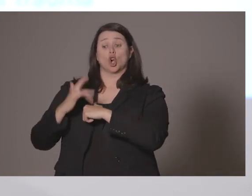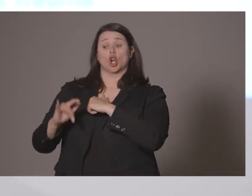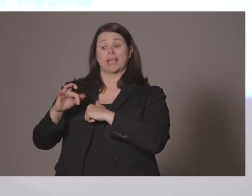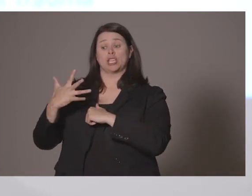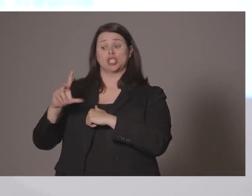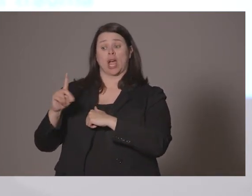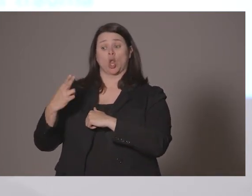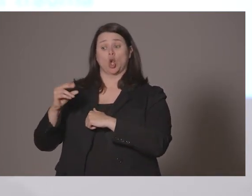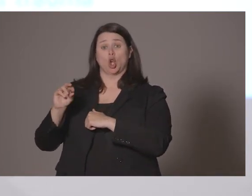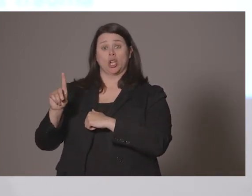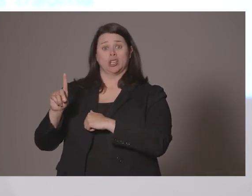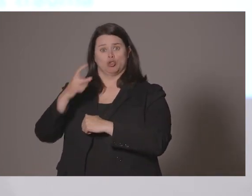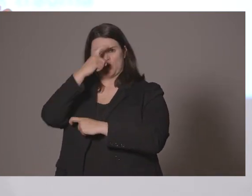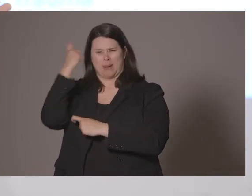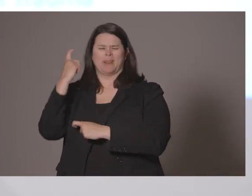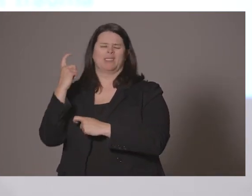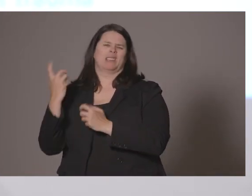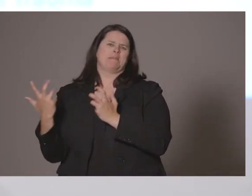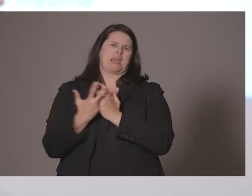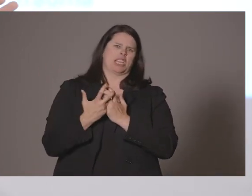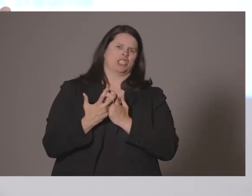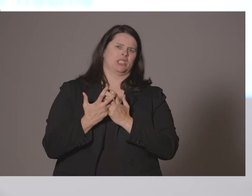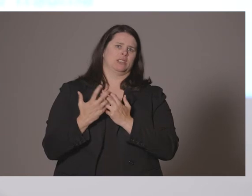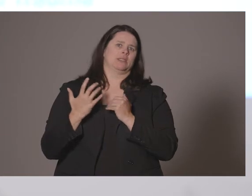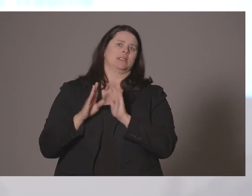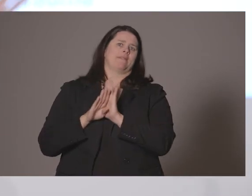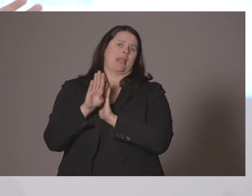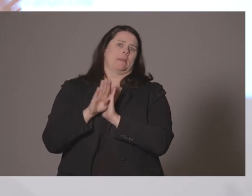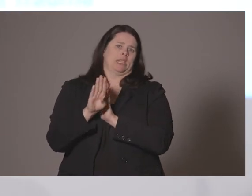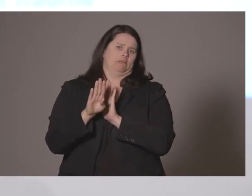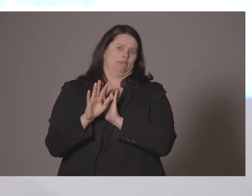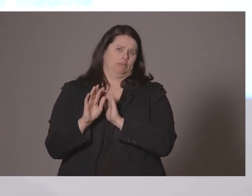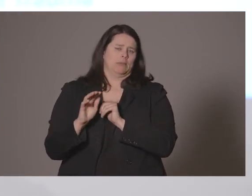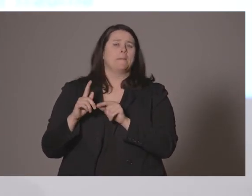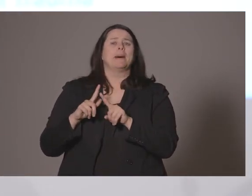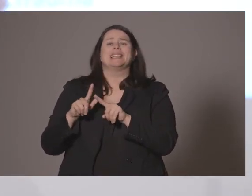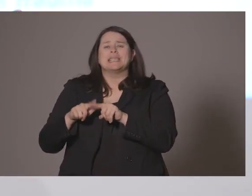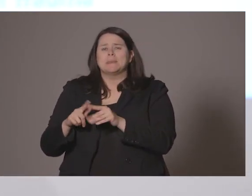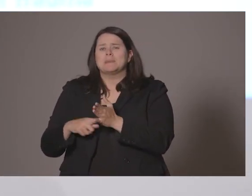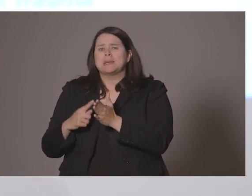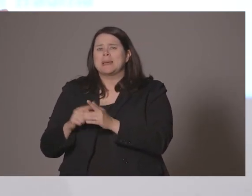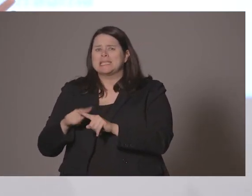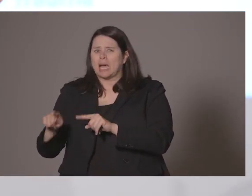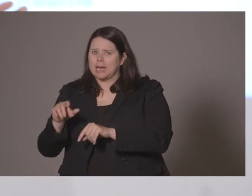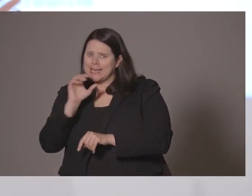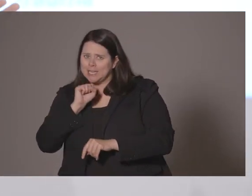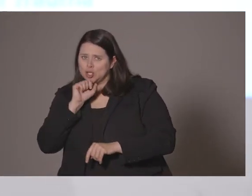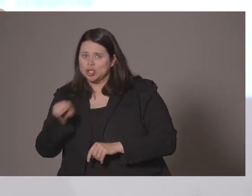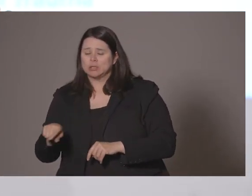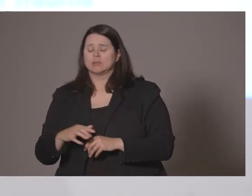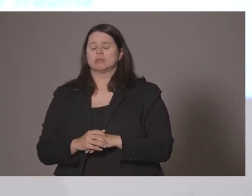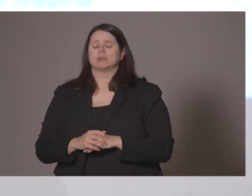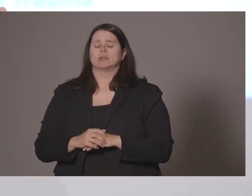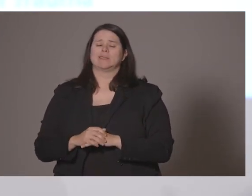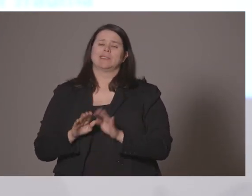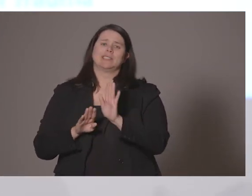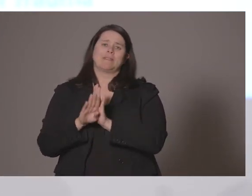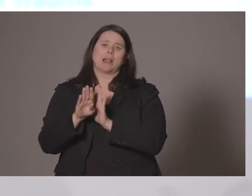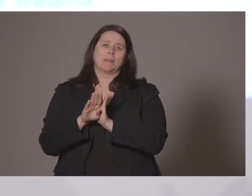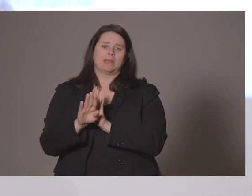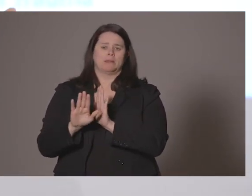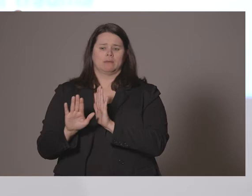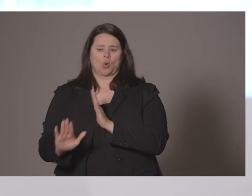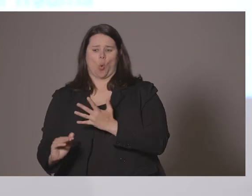concept as well, but sometimes they're separated based off of the age. So developmental capacities